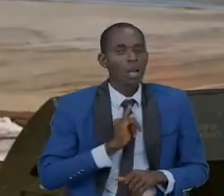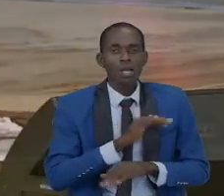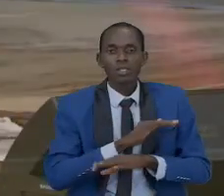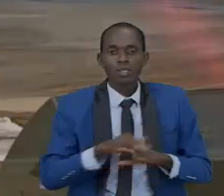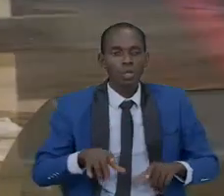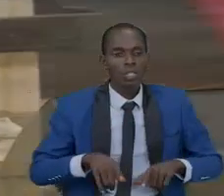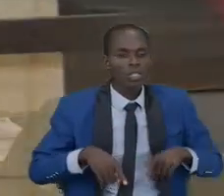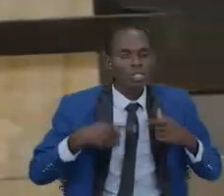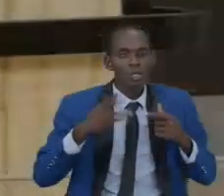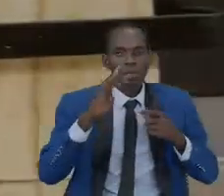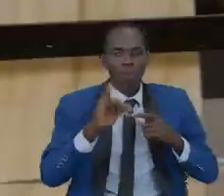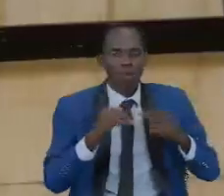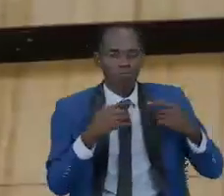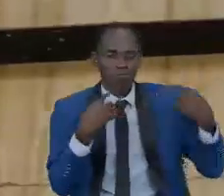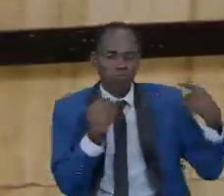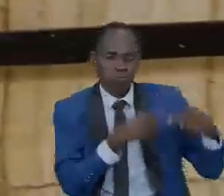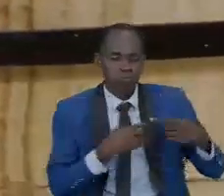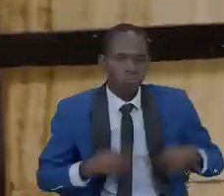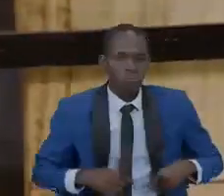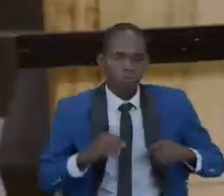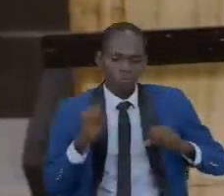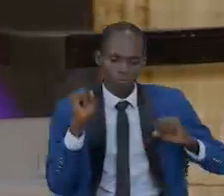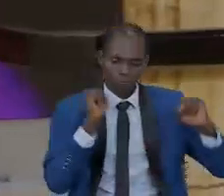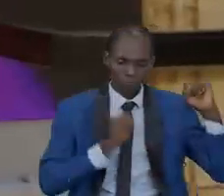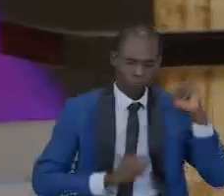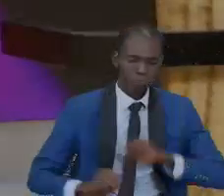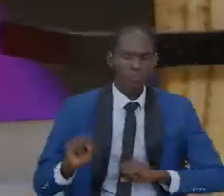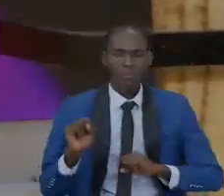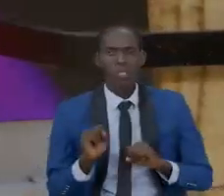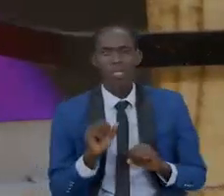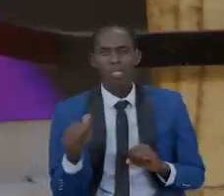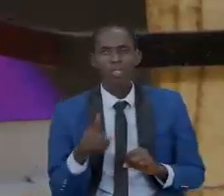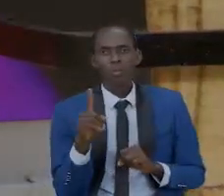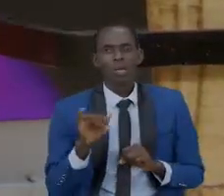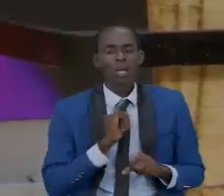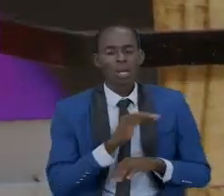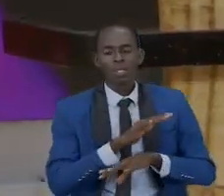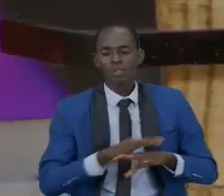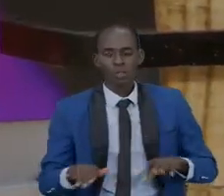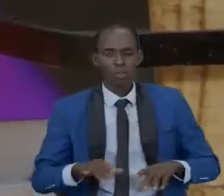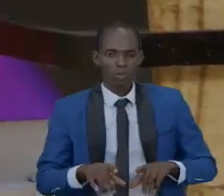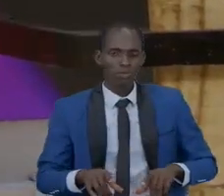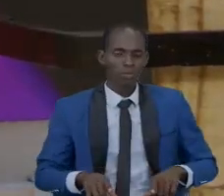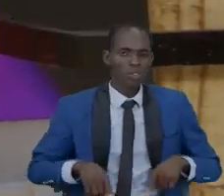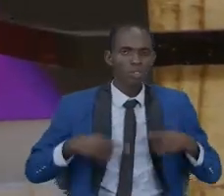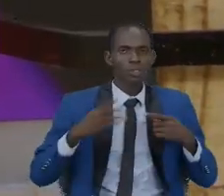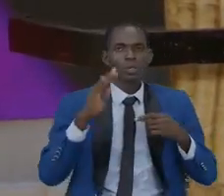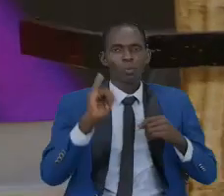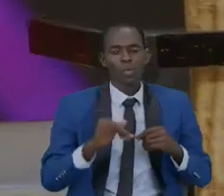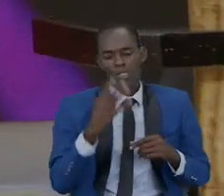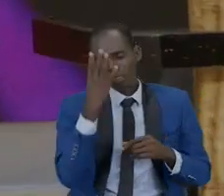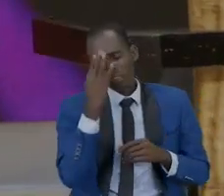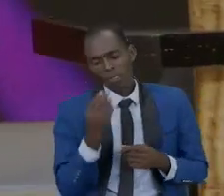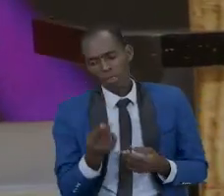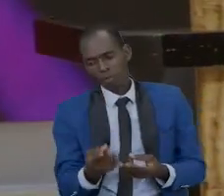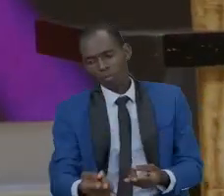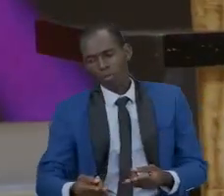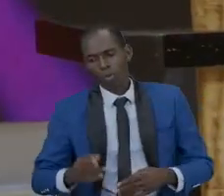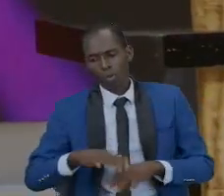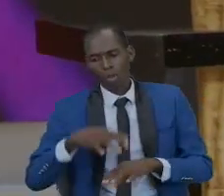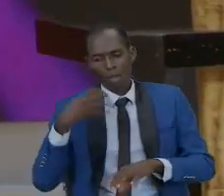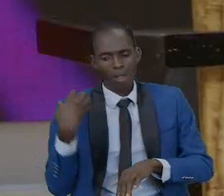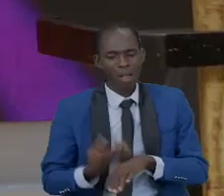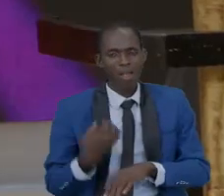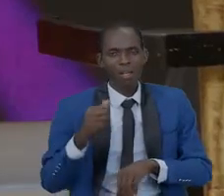live by struggling anymore I don't live by sleeping on hard grounds anymore I don't live